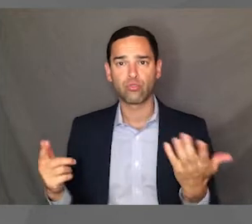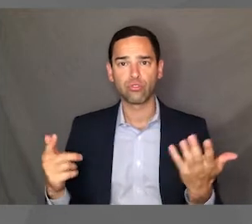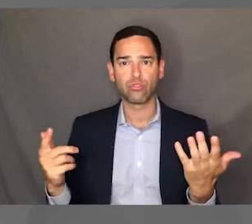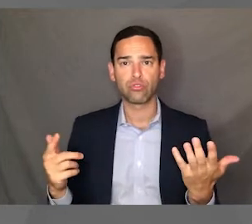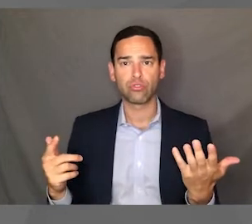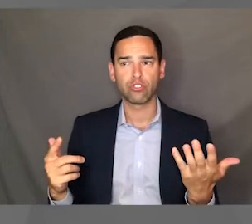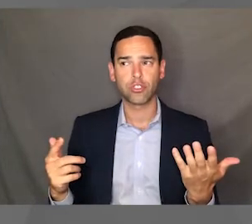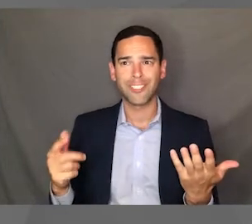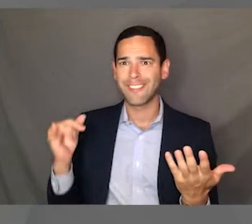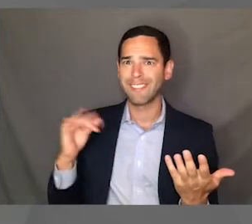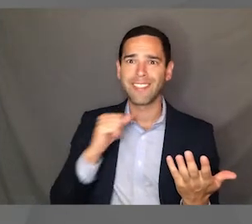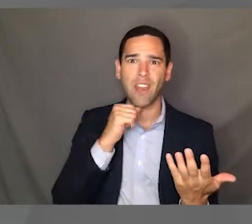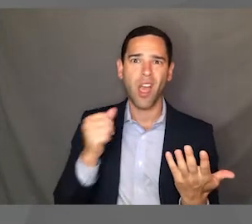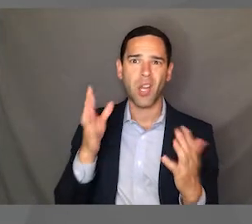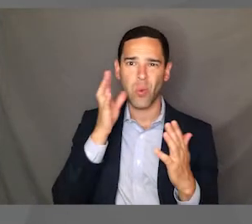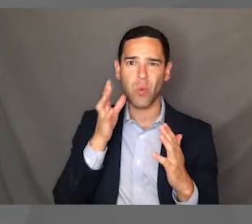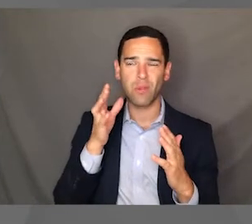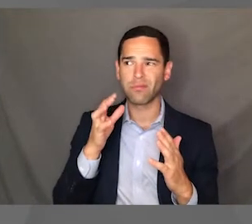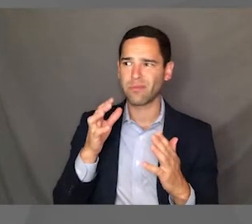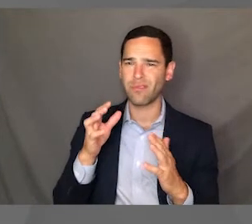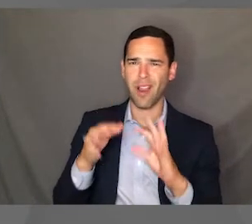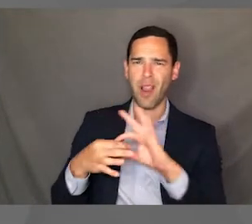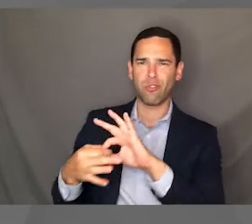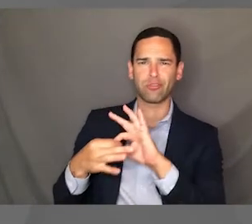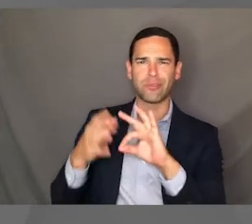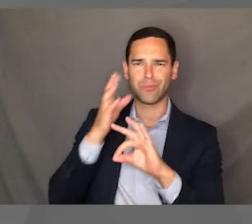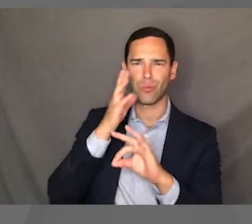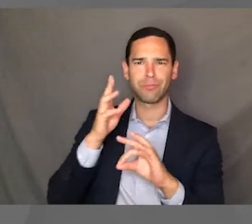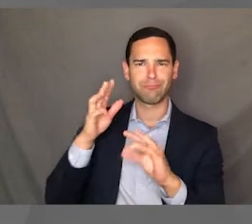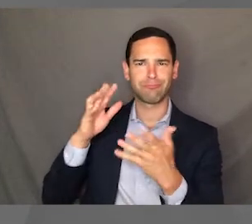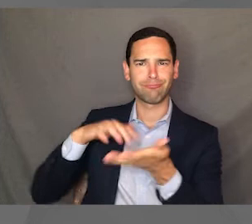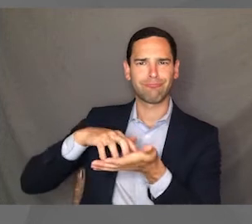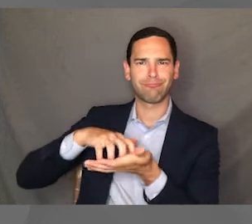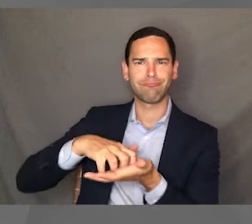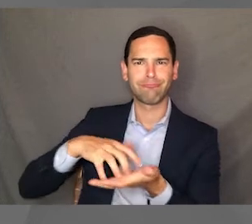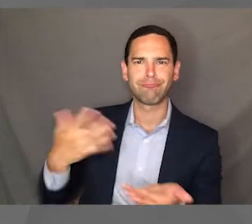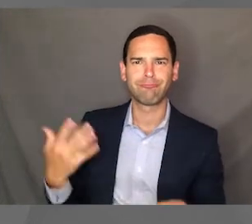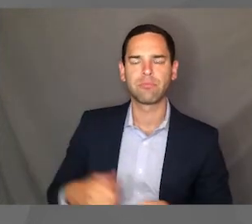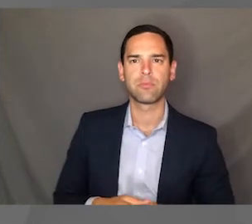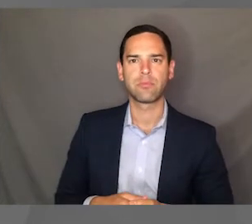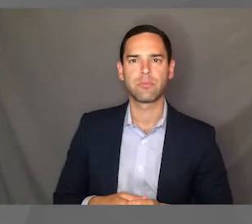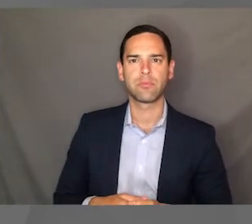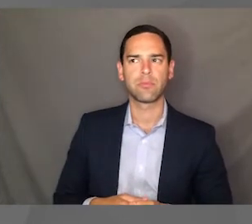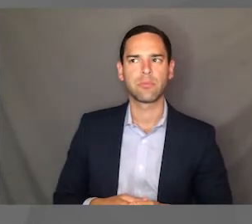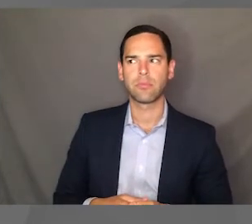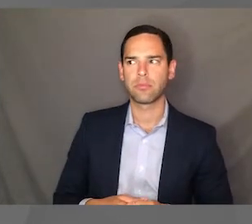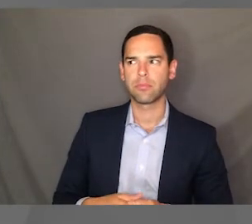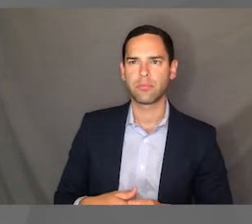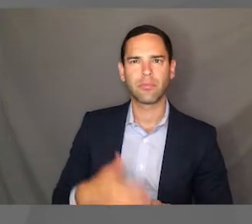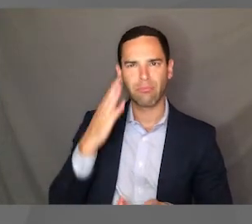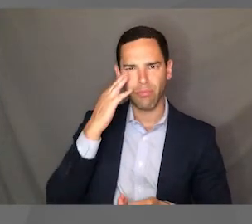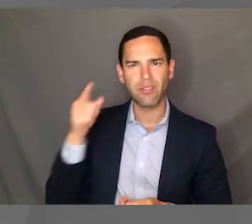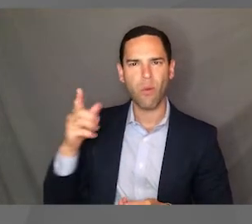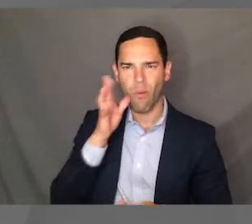language, there's a level of disrespect that may